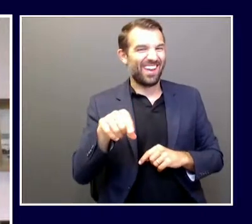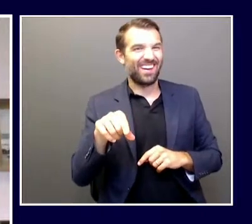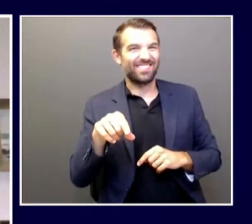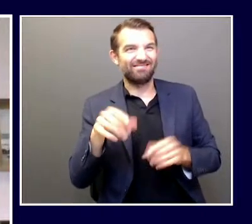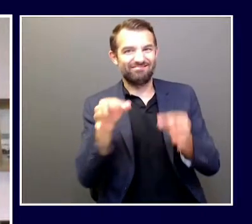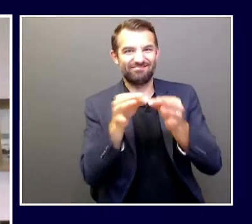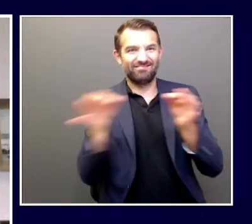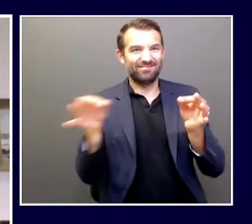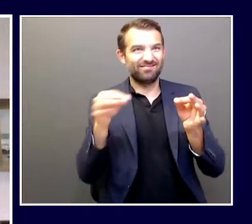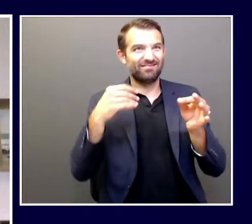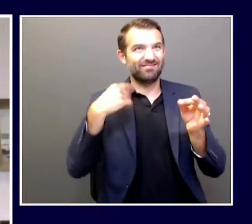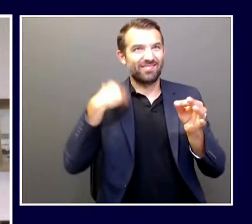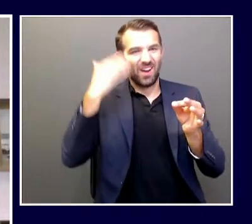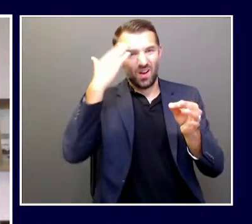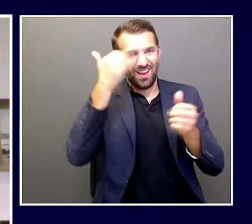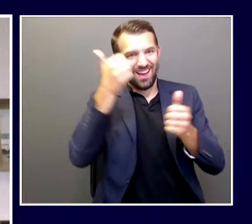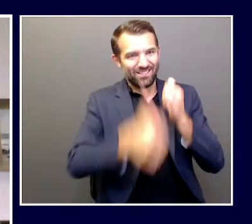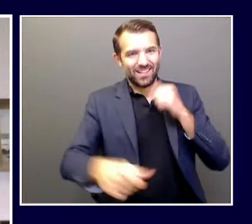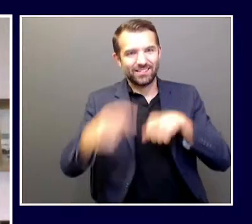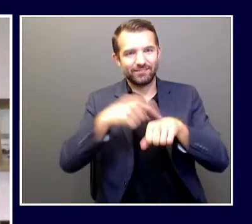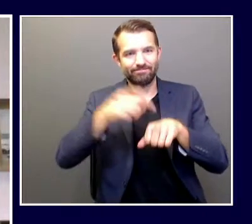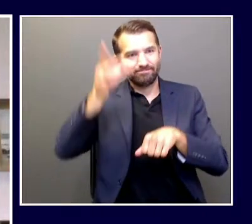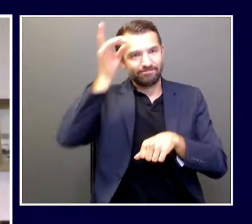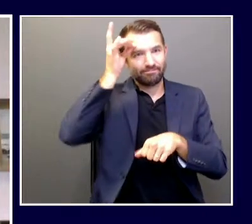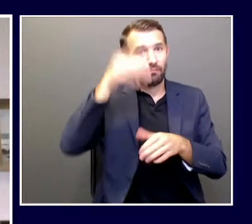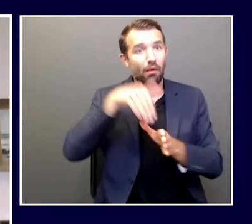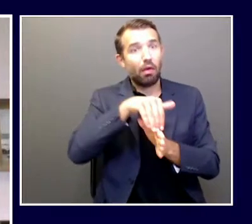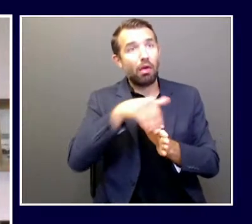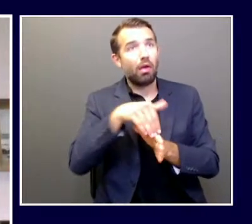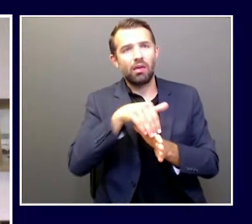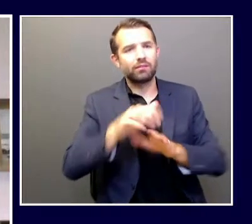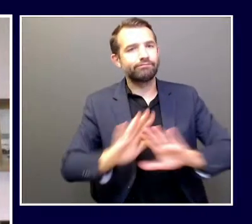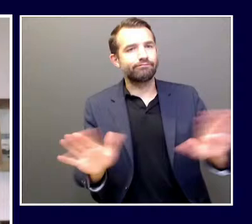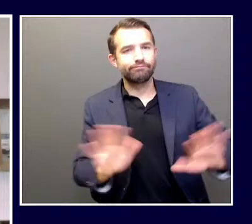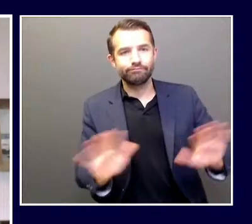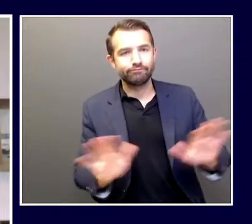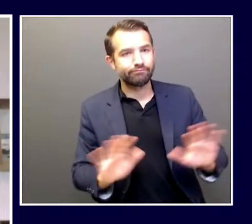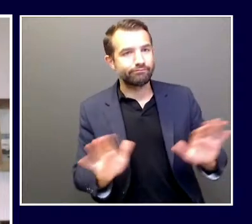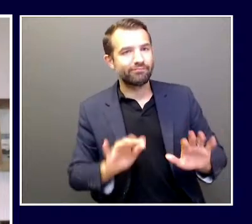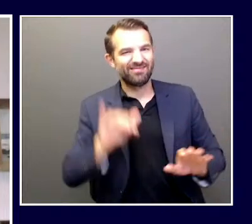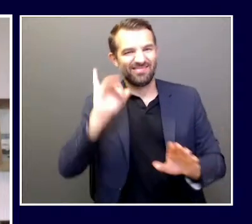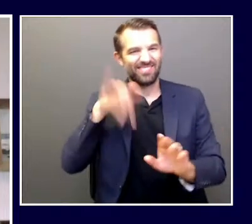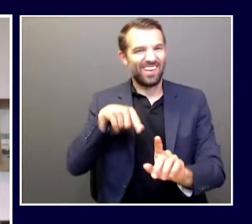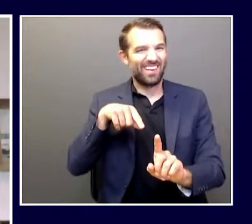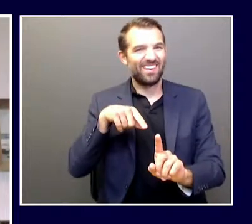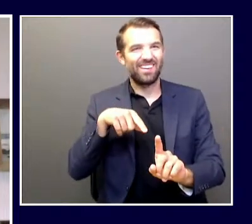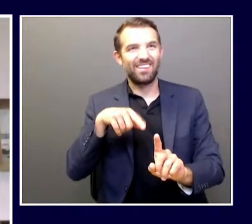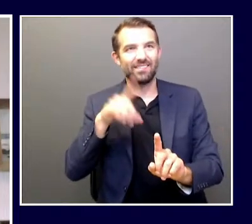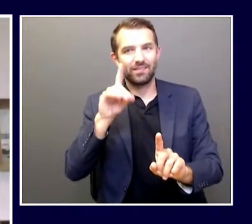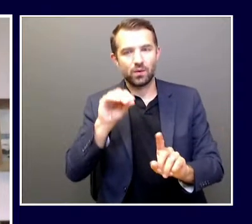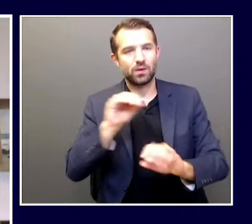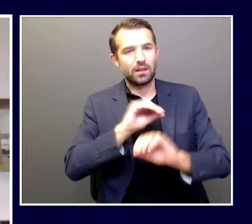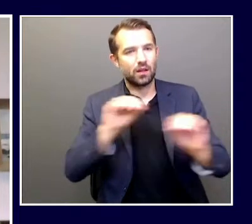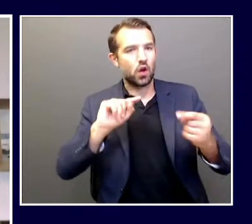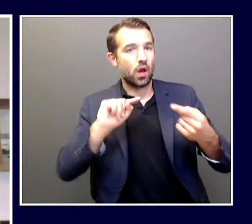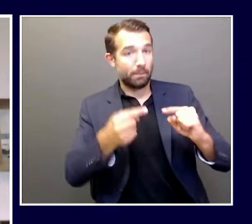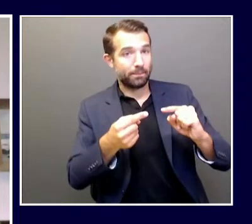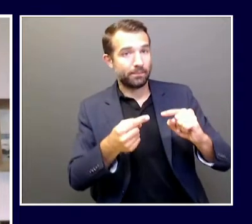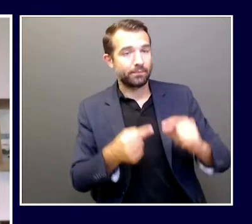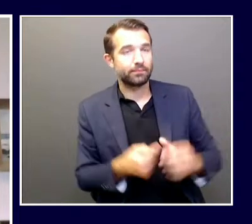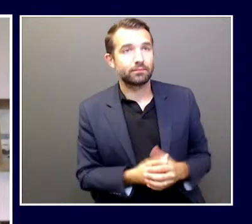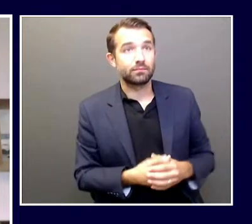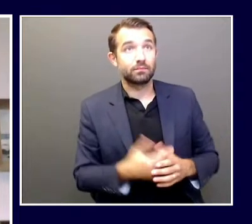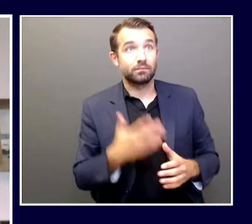vaccinated, not just against hepatitis, not just against measles and mumps, but now, in light of the current pandemic, also against